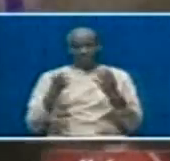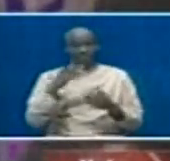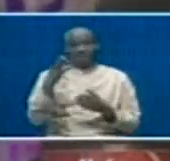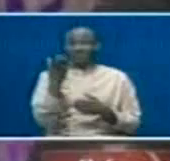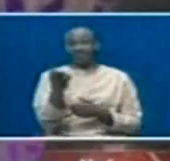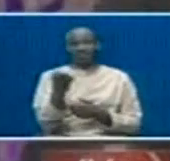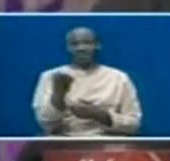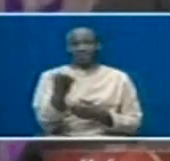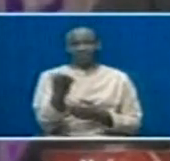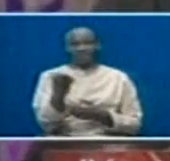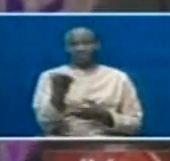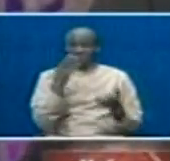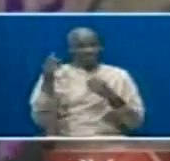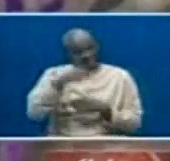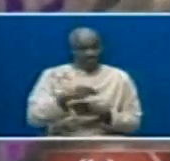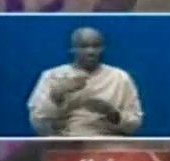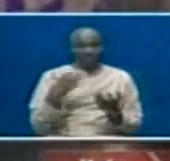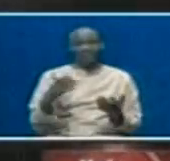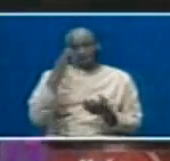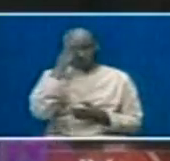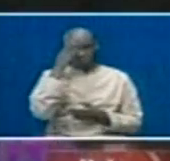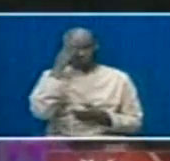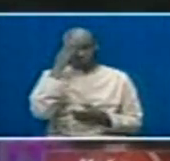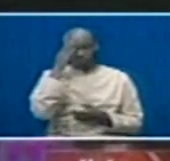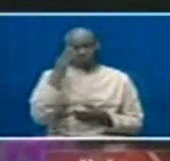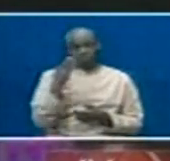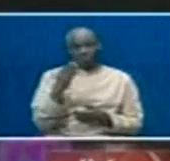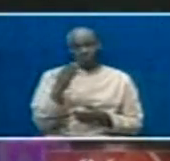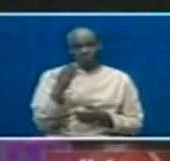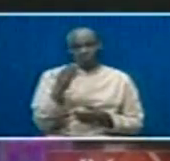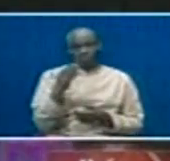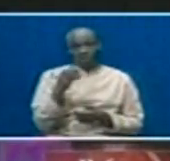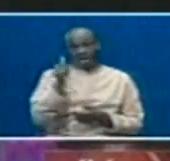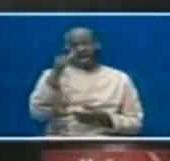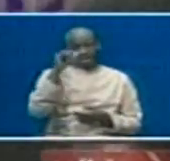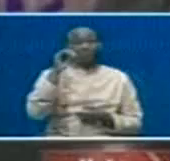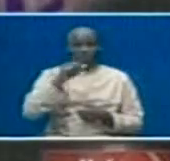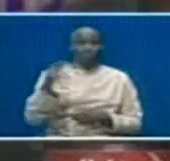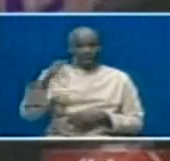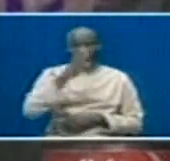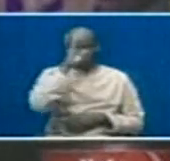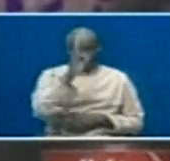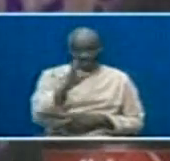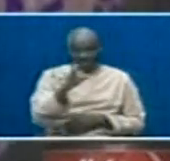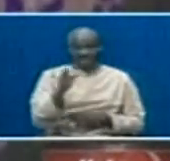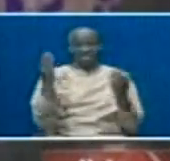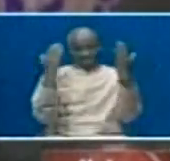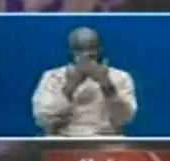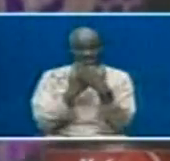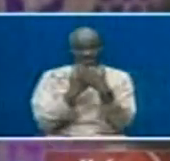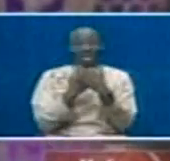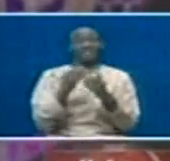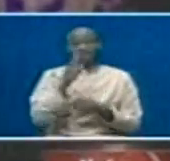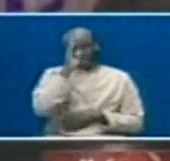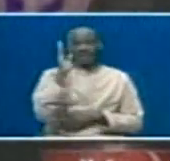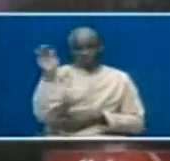come with to bury his father. I don't know. I know that Ali will be here on a Sunday night Sunday morning. Sunday